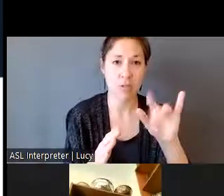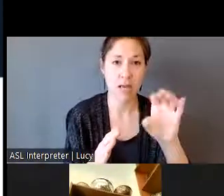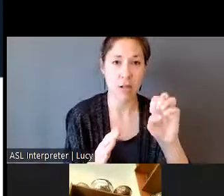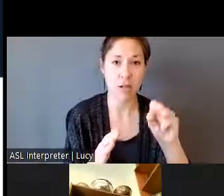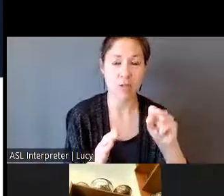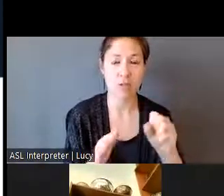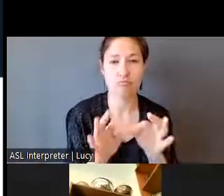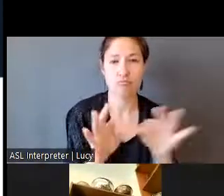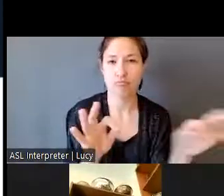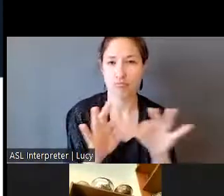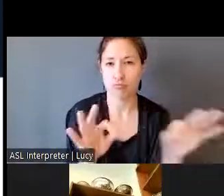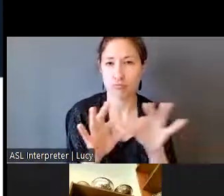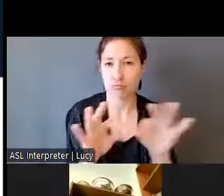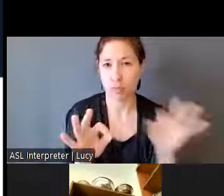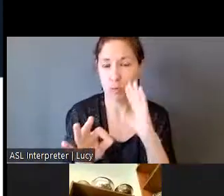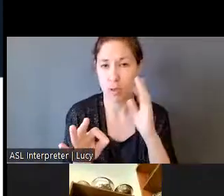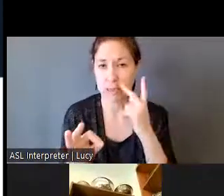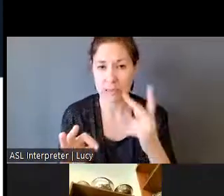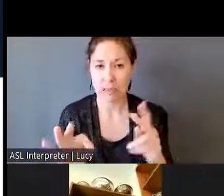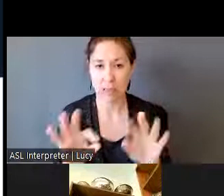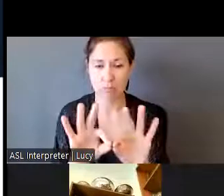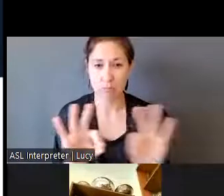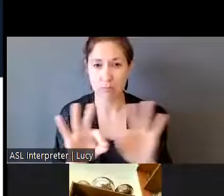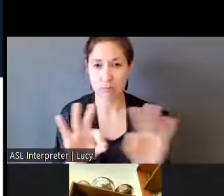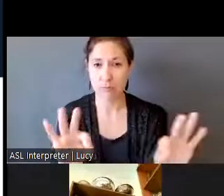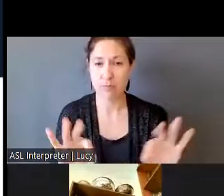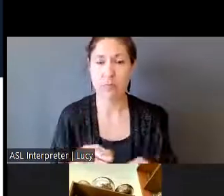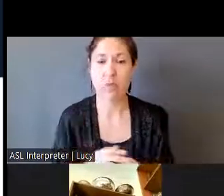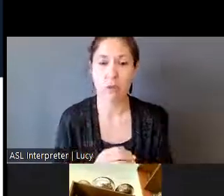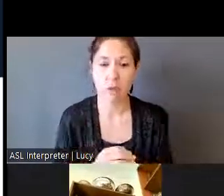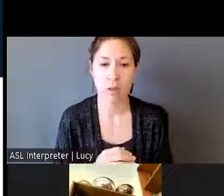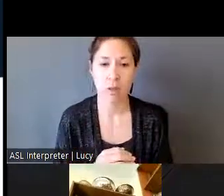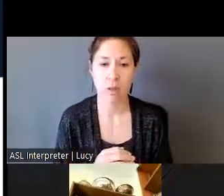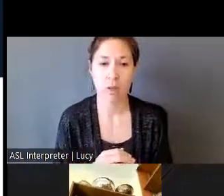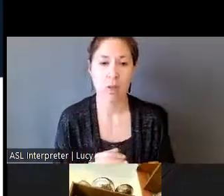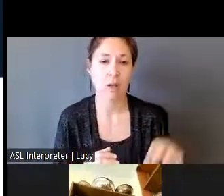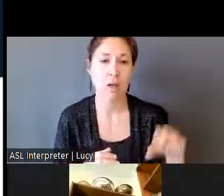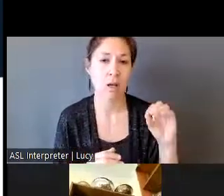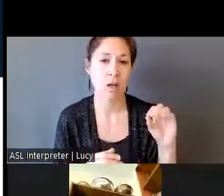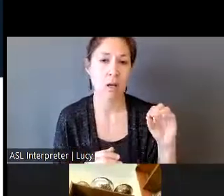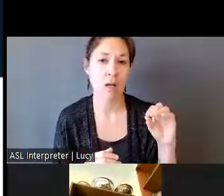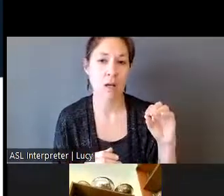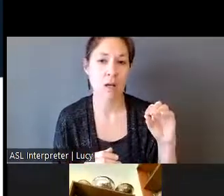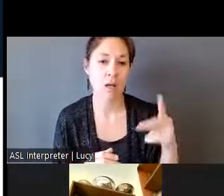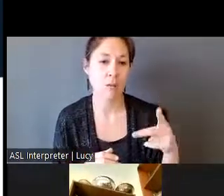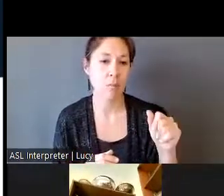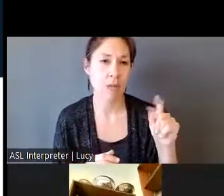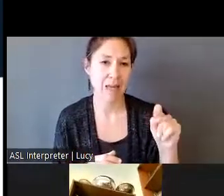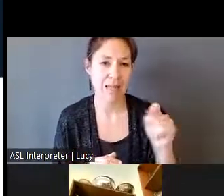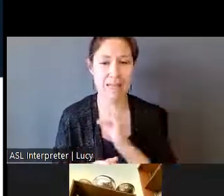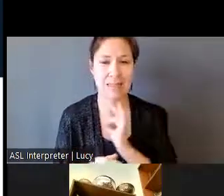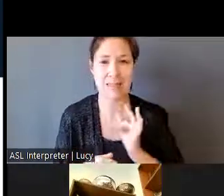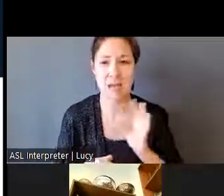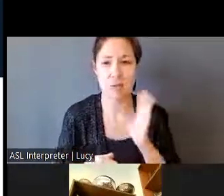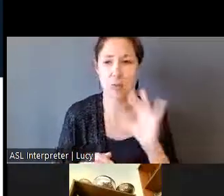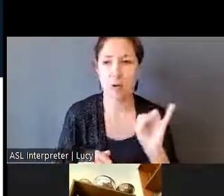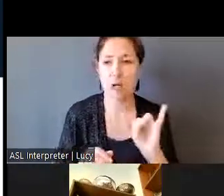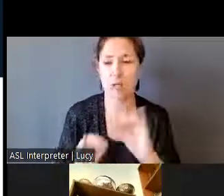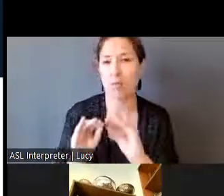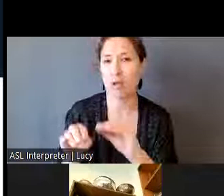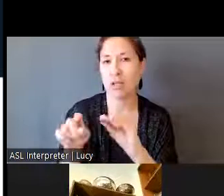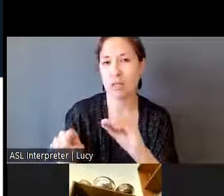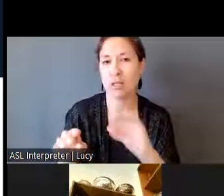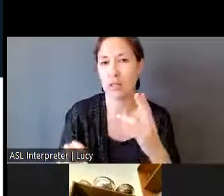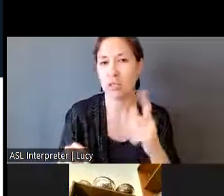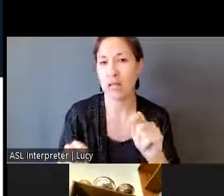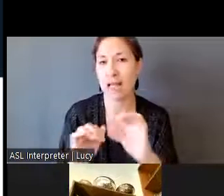see these captions appear. And the OPAT staff will also send those instructions inside of the chat. And then also,